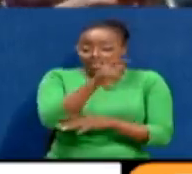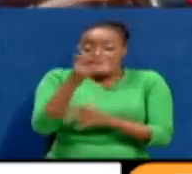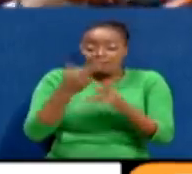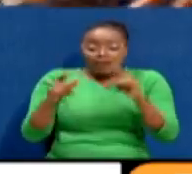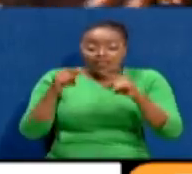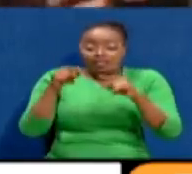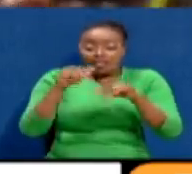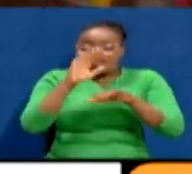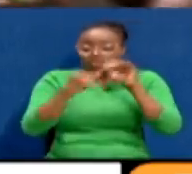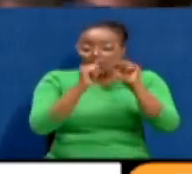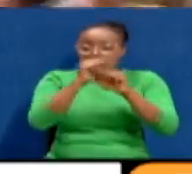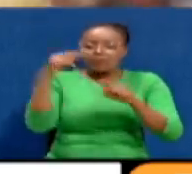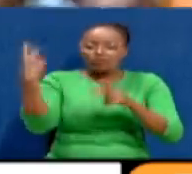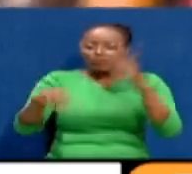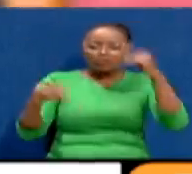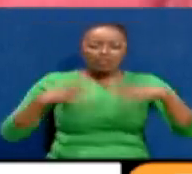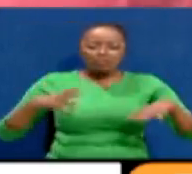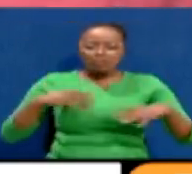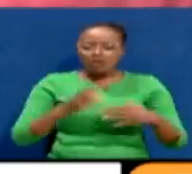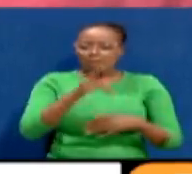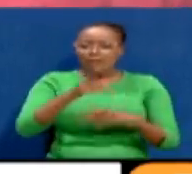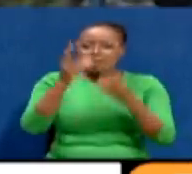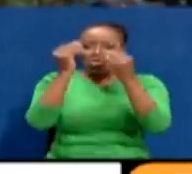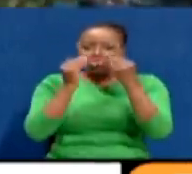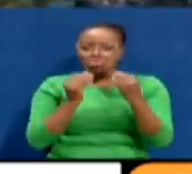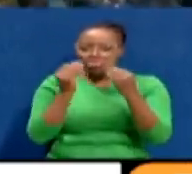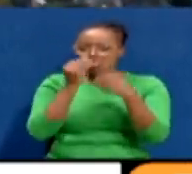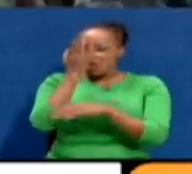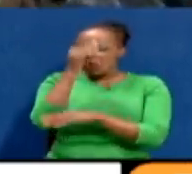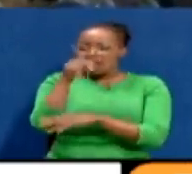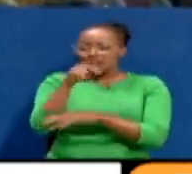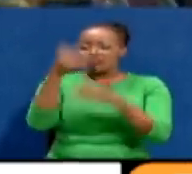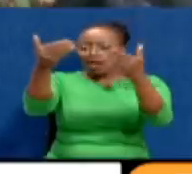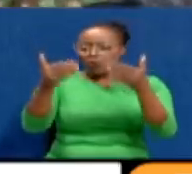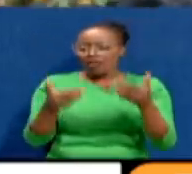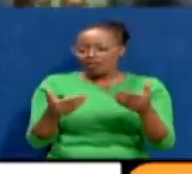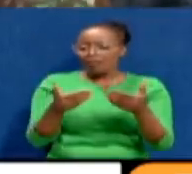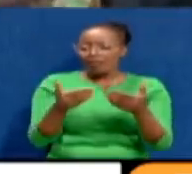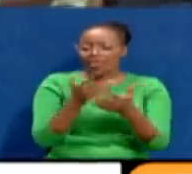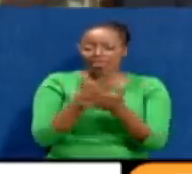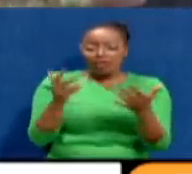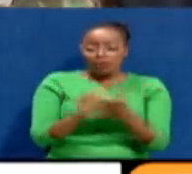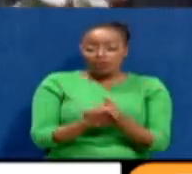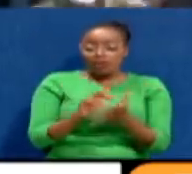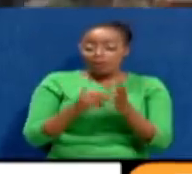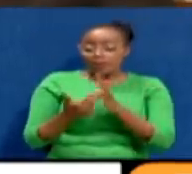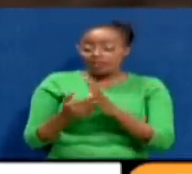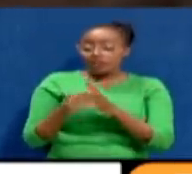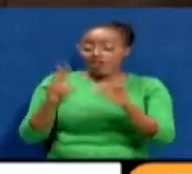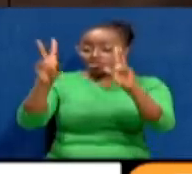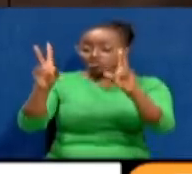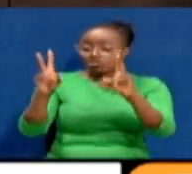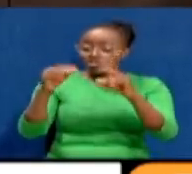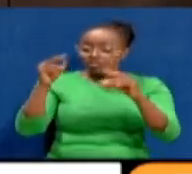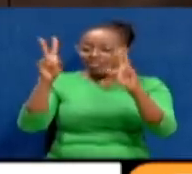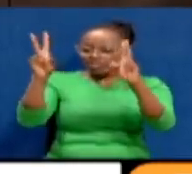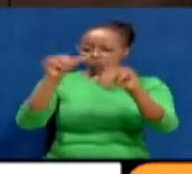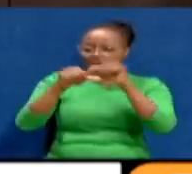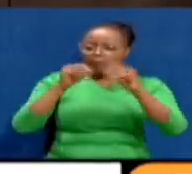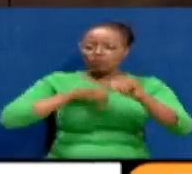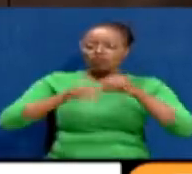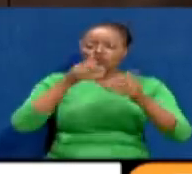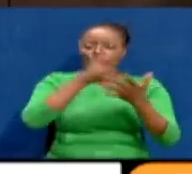not in the habit of tear gassing and beating up people simply because they are receiving him. Fair enough. The war on corruption is a topic I'm getting to shortly, but let me also